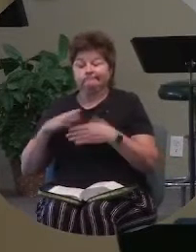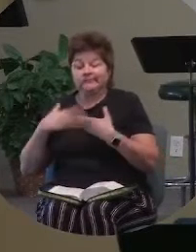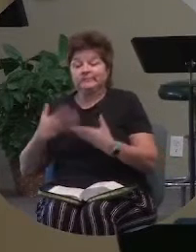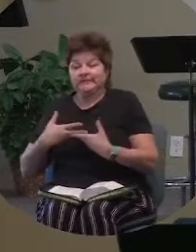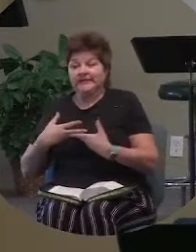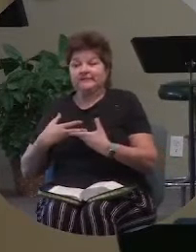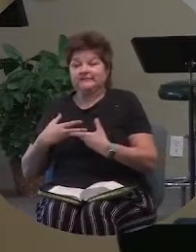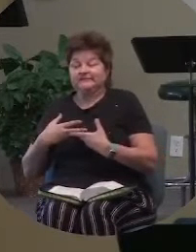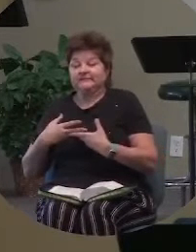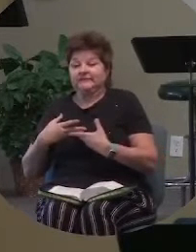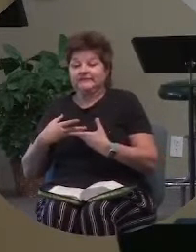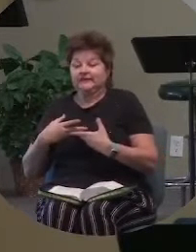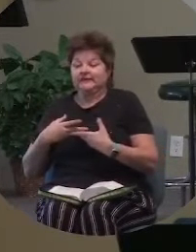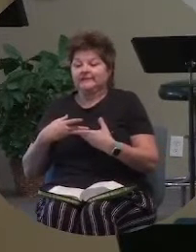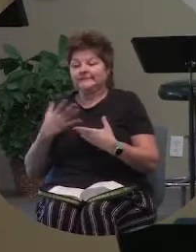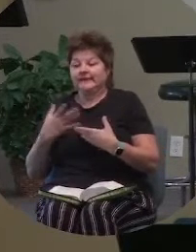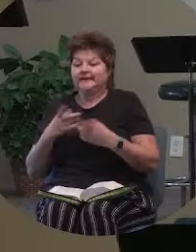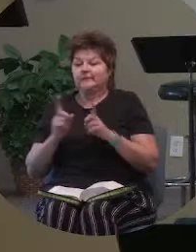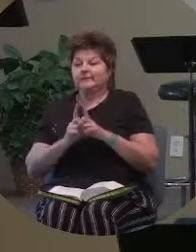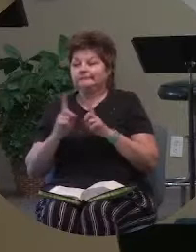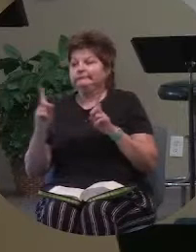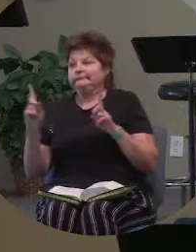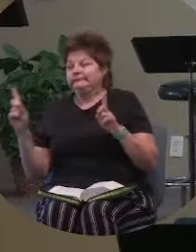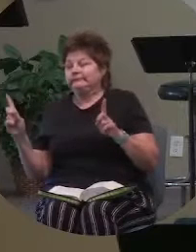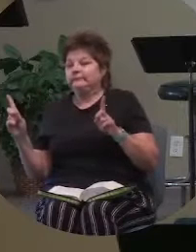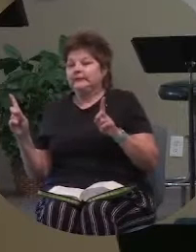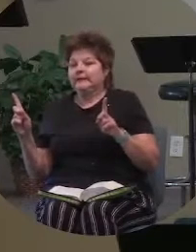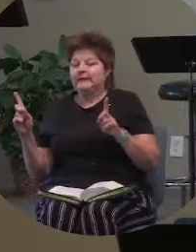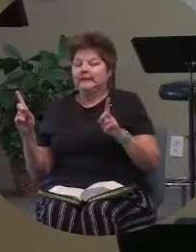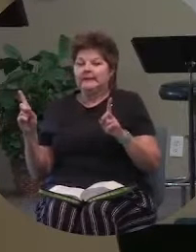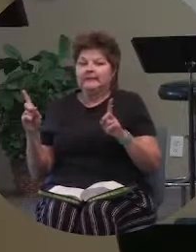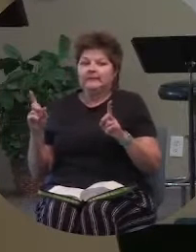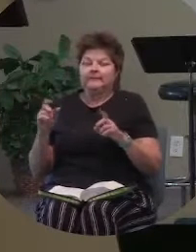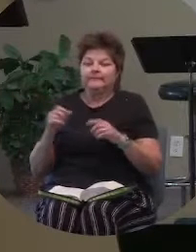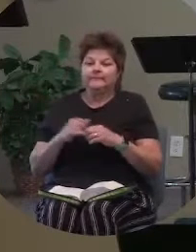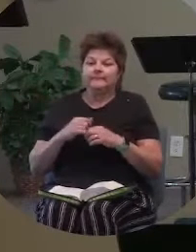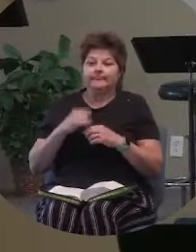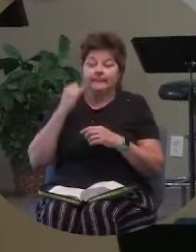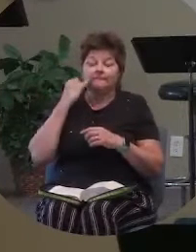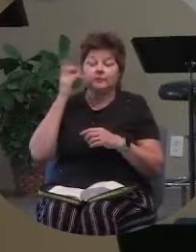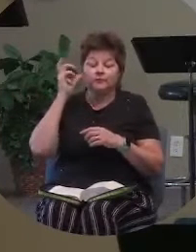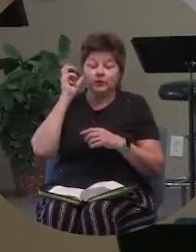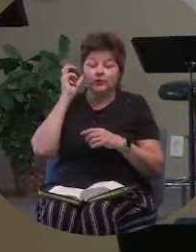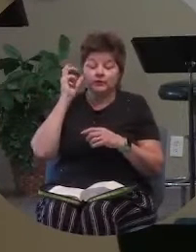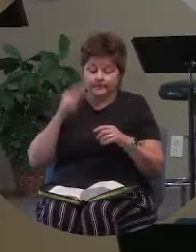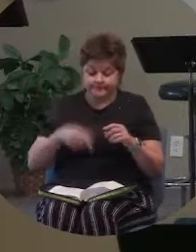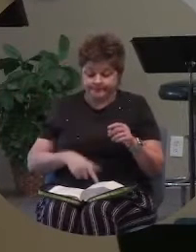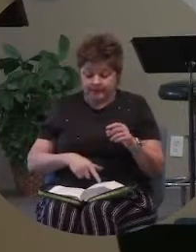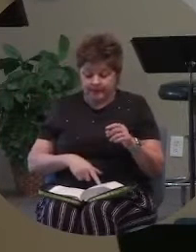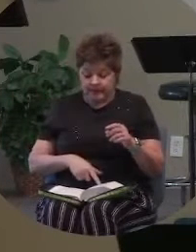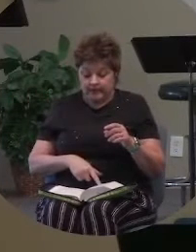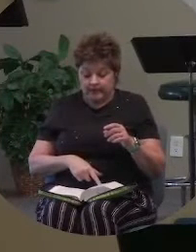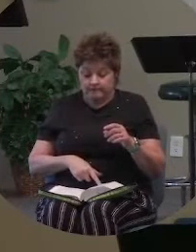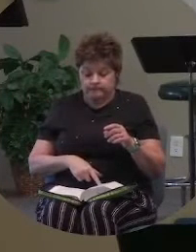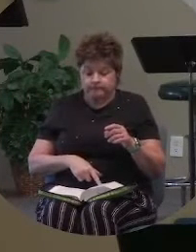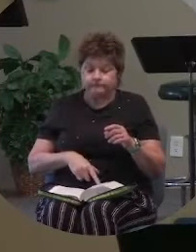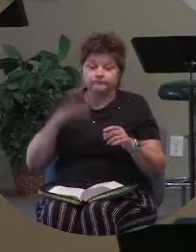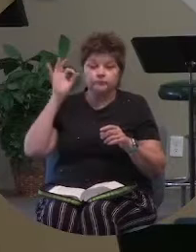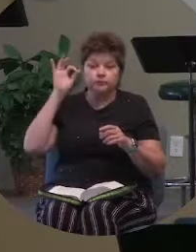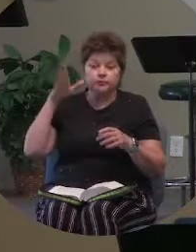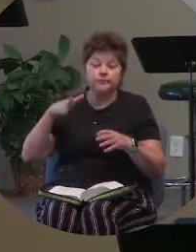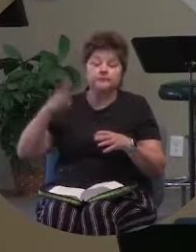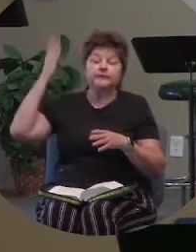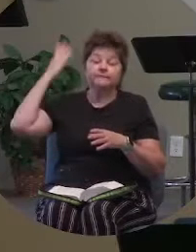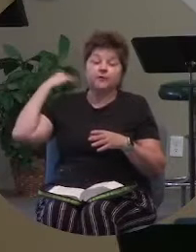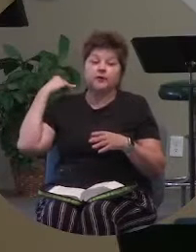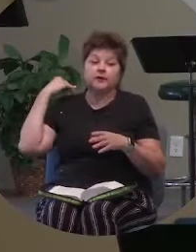been listening or been in attendance and you've heard the sermon series through John chapter 17, you can't help but land